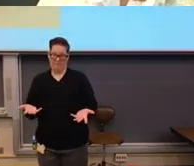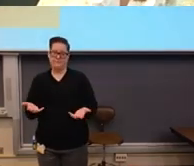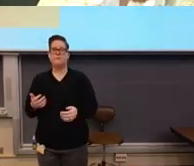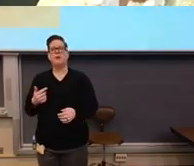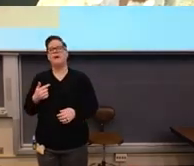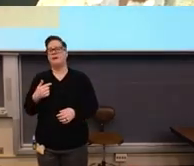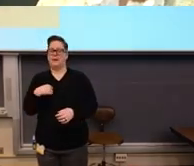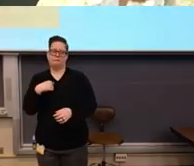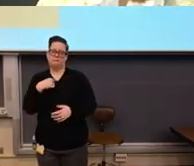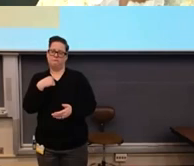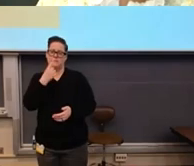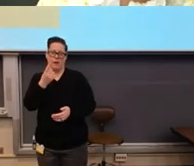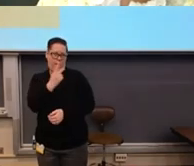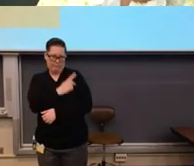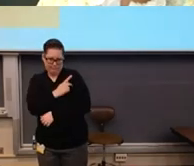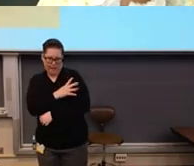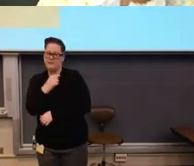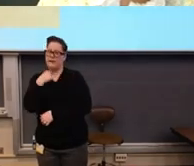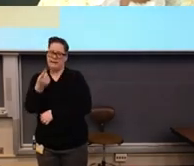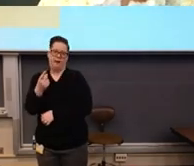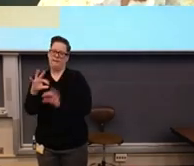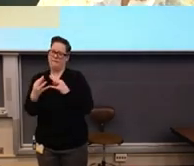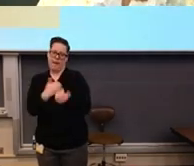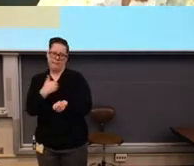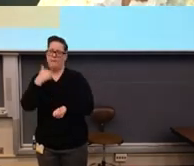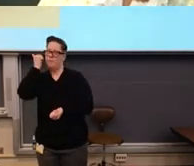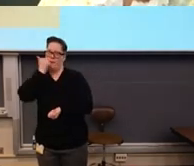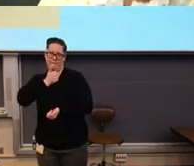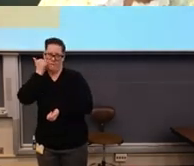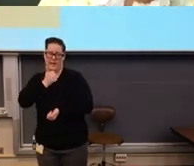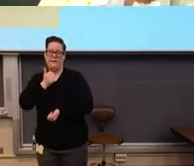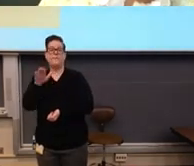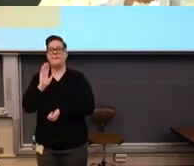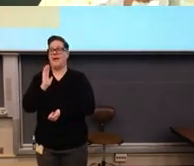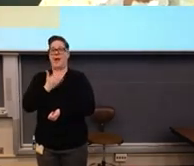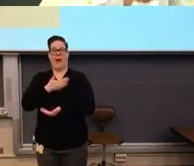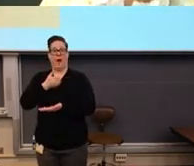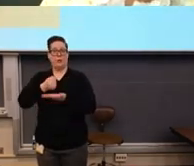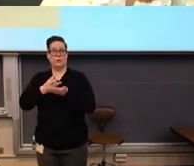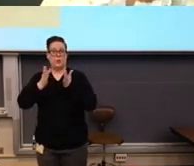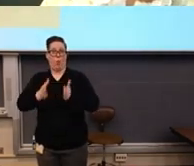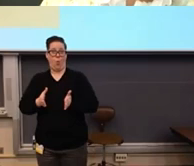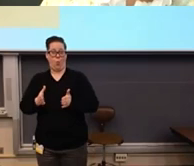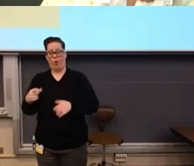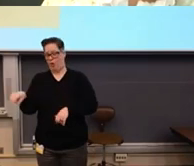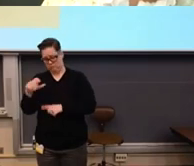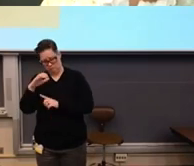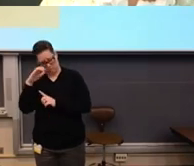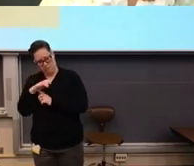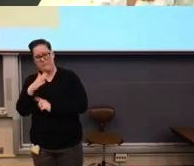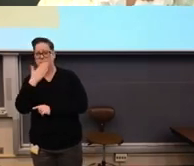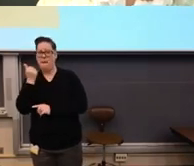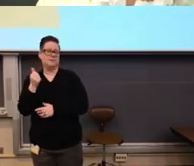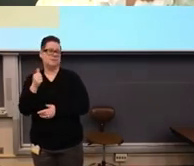tell this to patients and caregivers daily, that our social workers are hands down the greatest asset that we